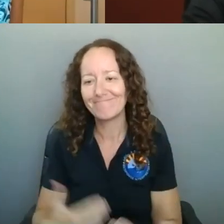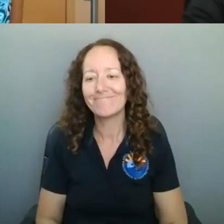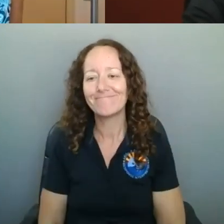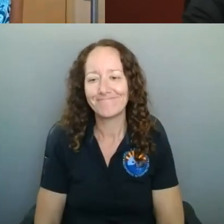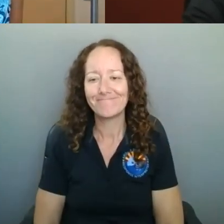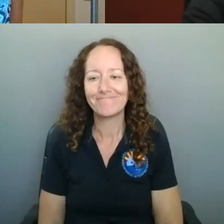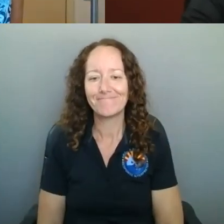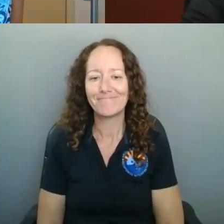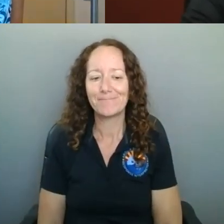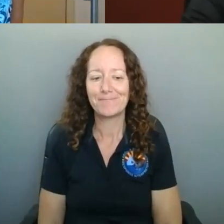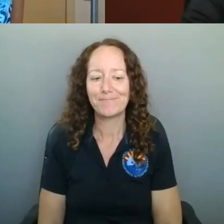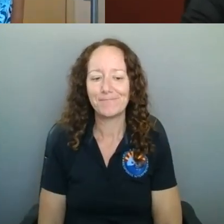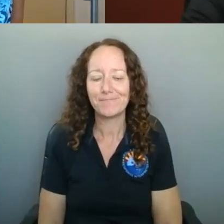Thank you.